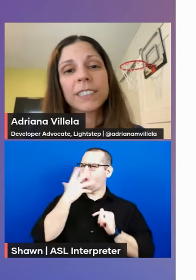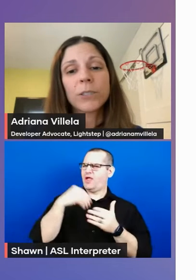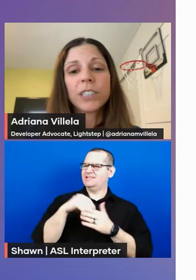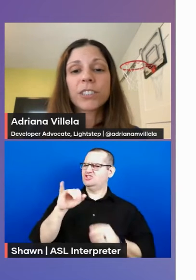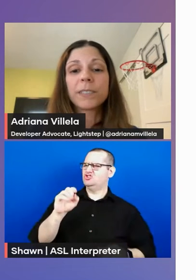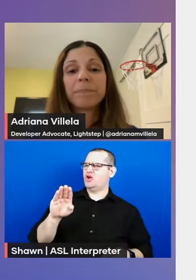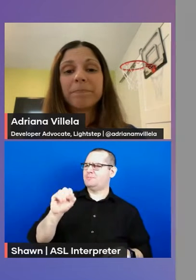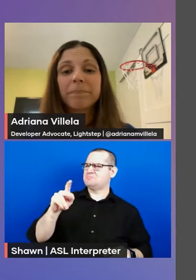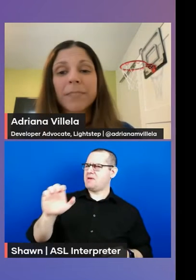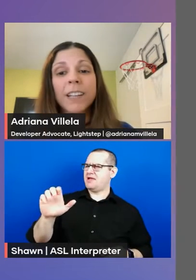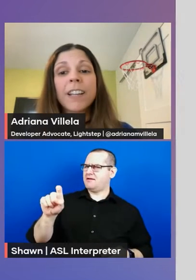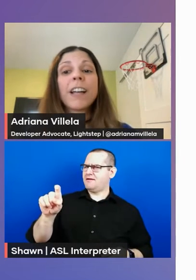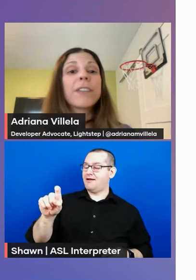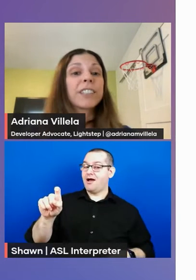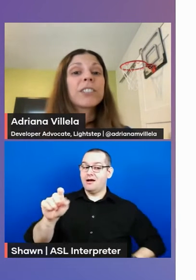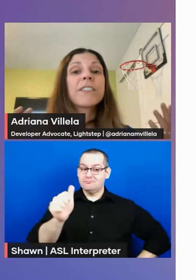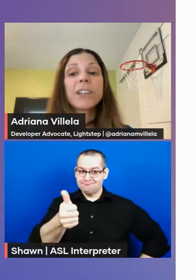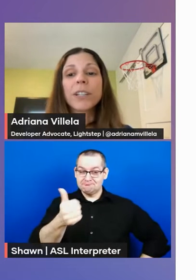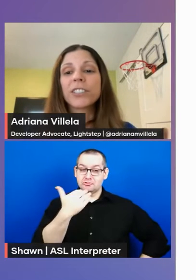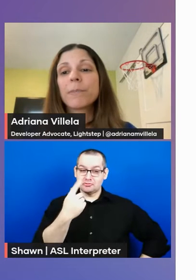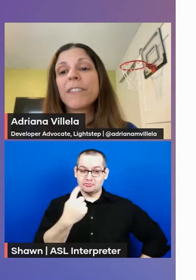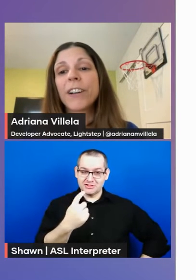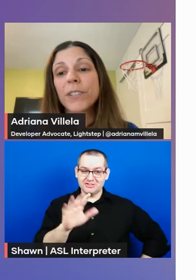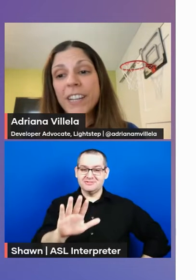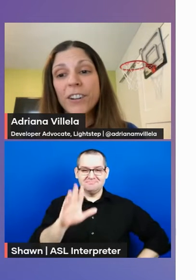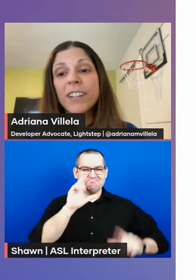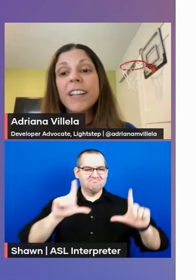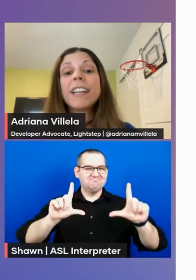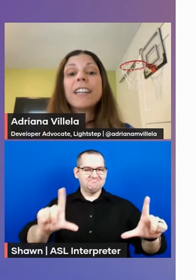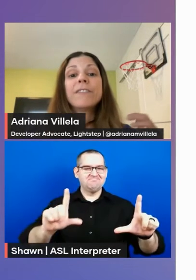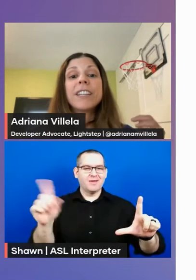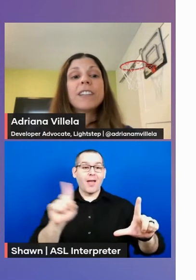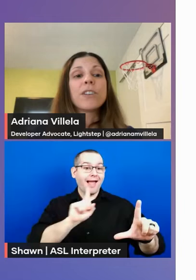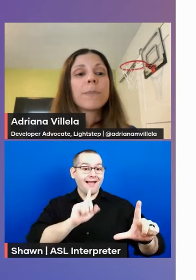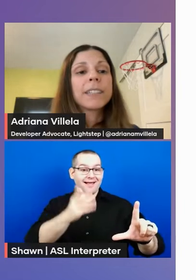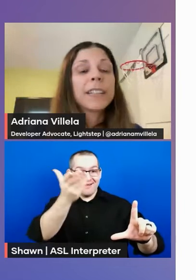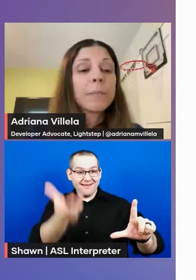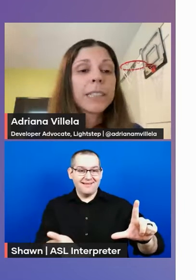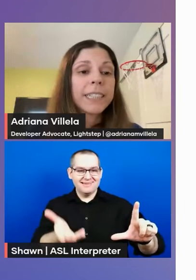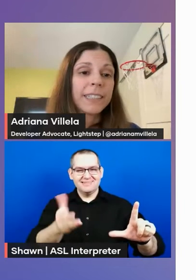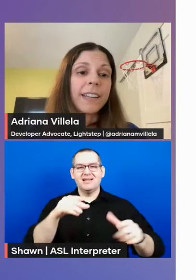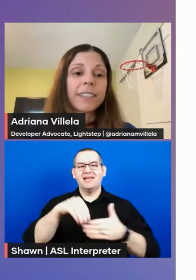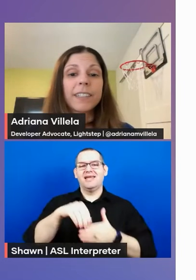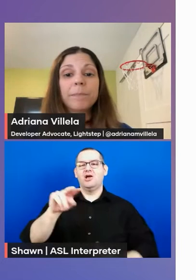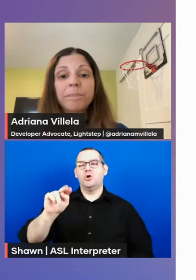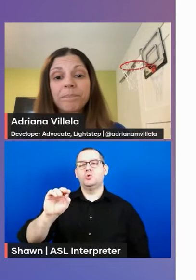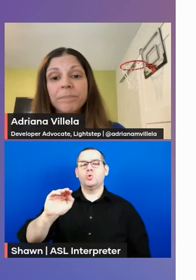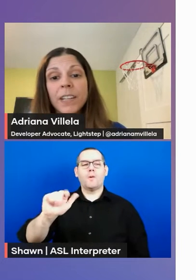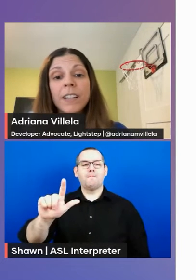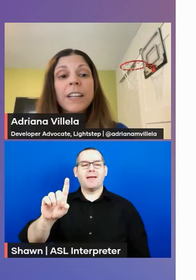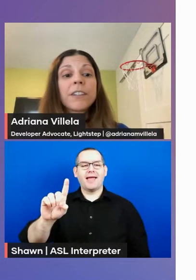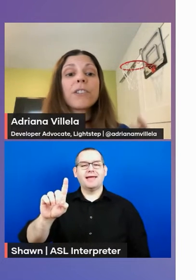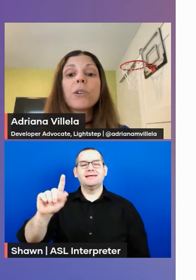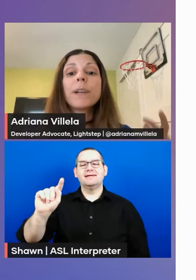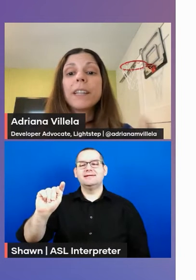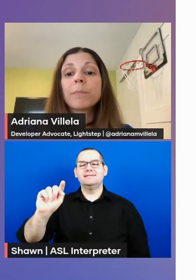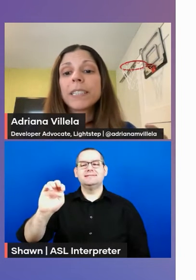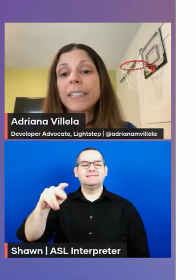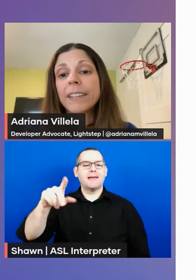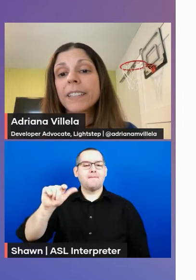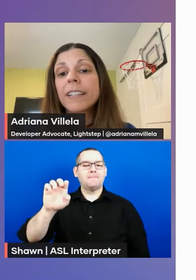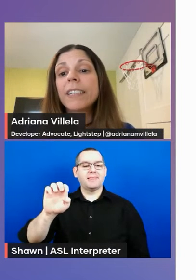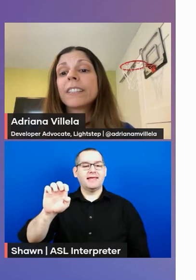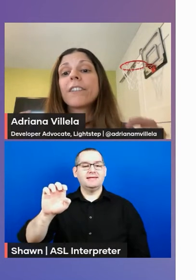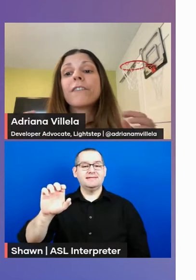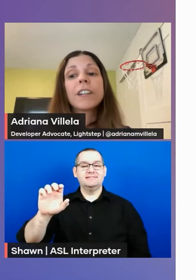most excellent question. And the answer to that question can be found here in the Nomad template stanza. Now, the Nomad